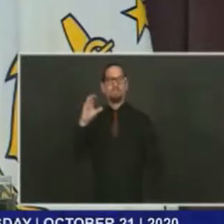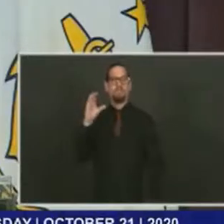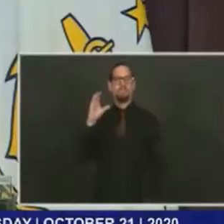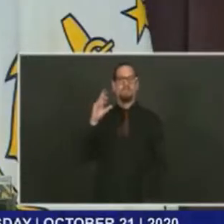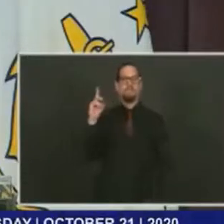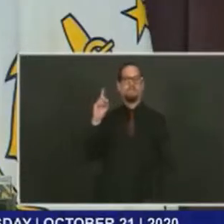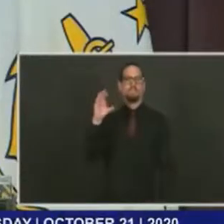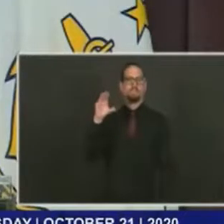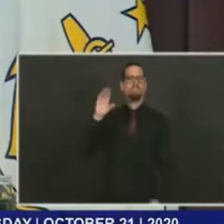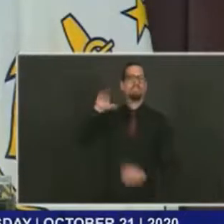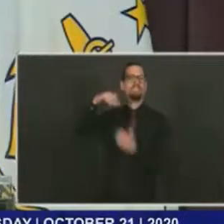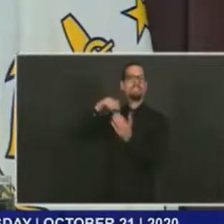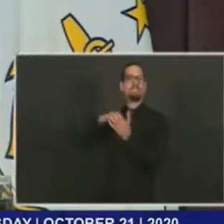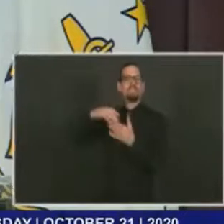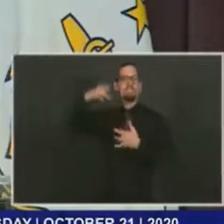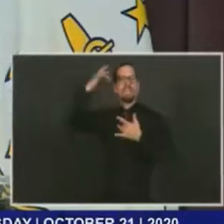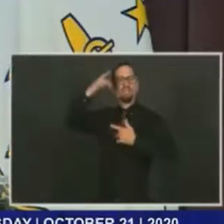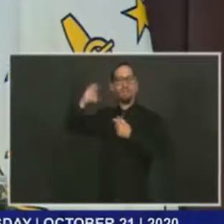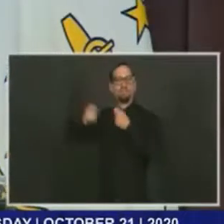seen some pretty